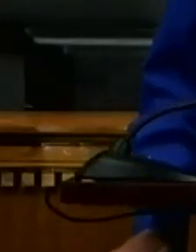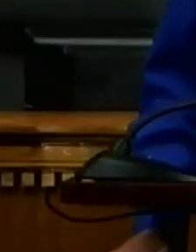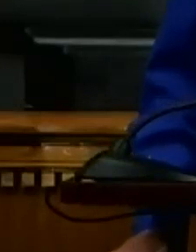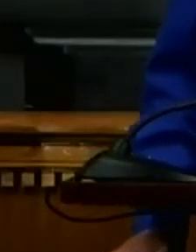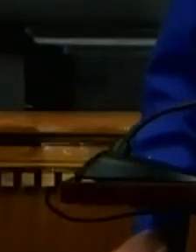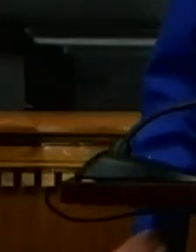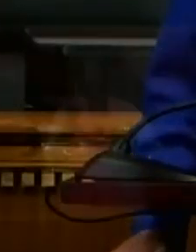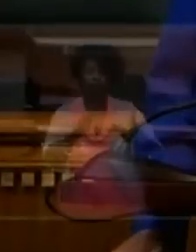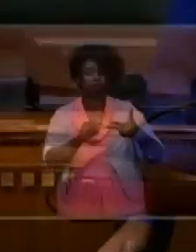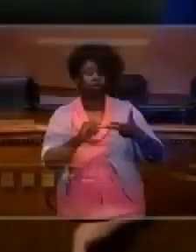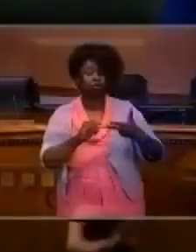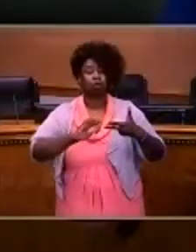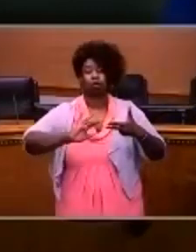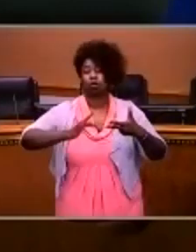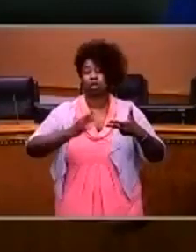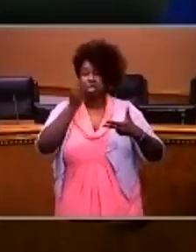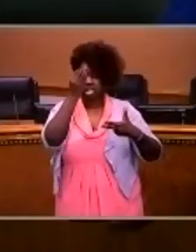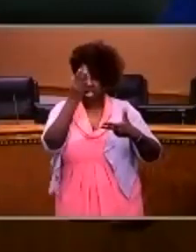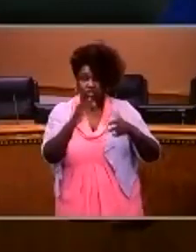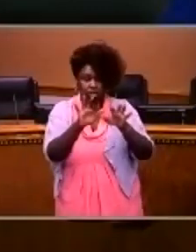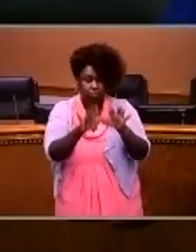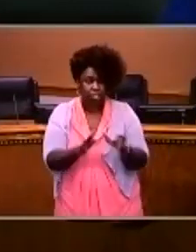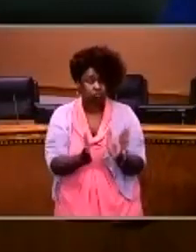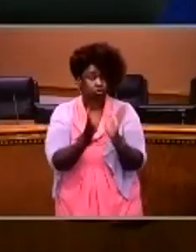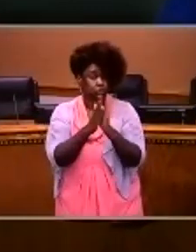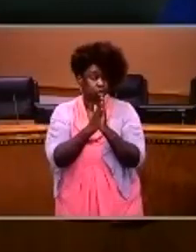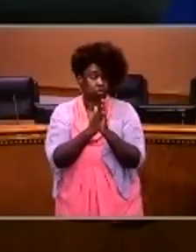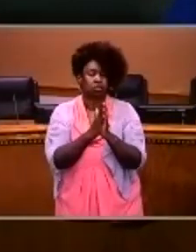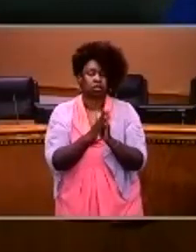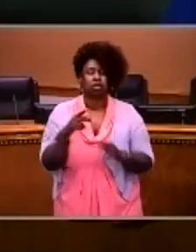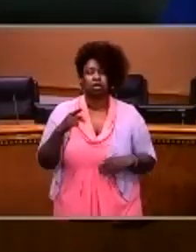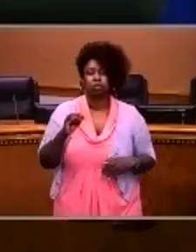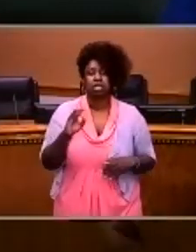902-2300, or an online information request form that you can find at